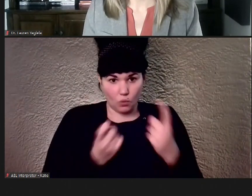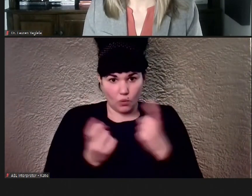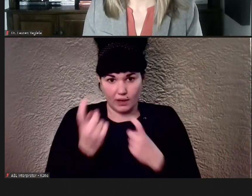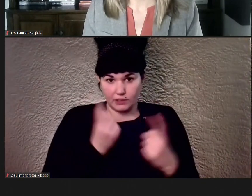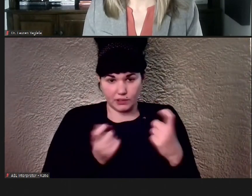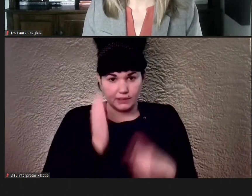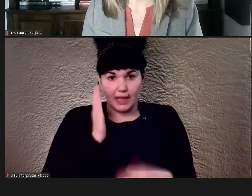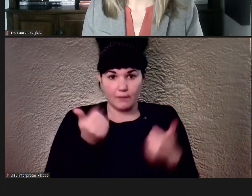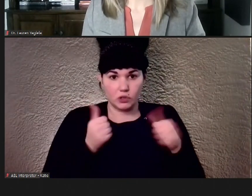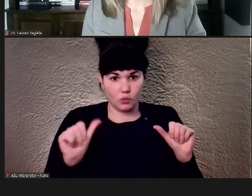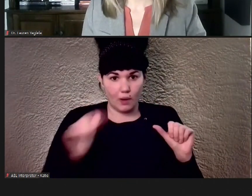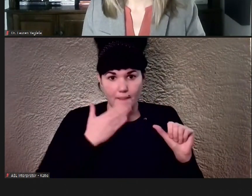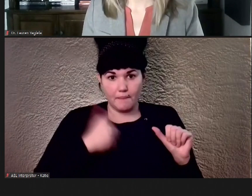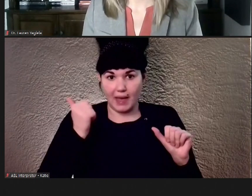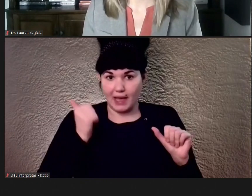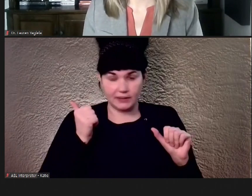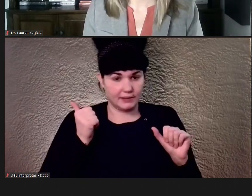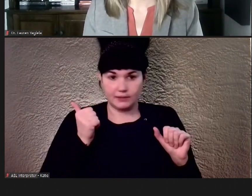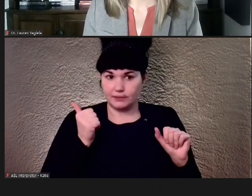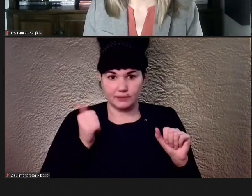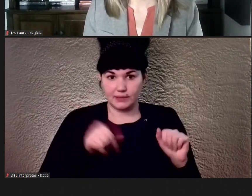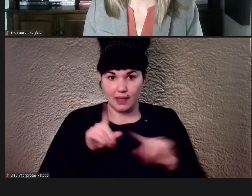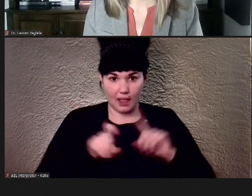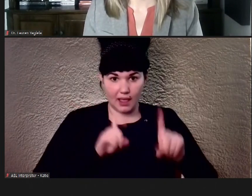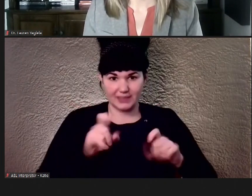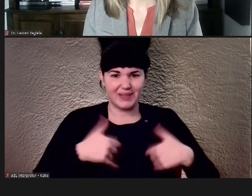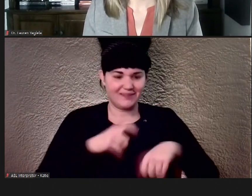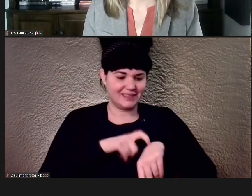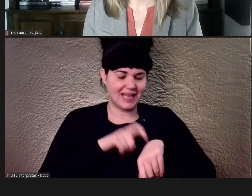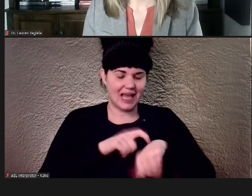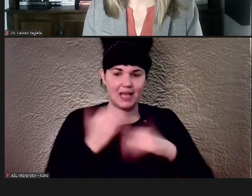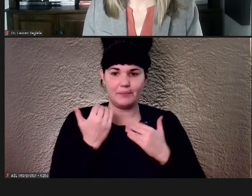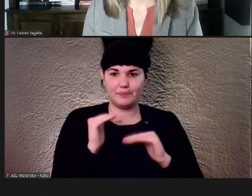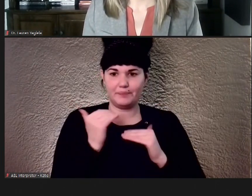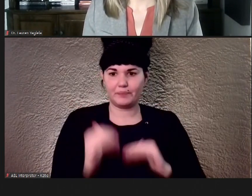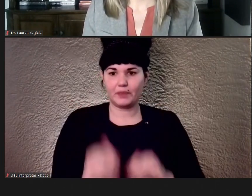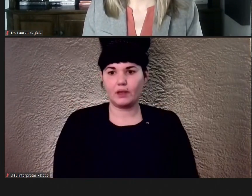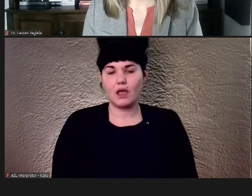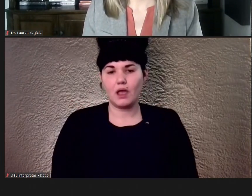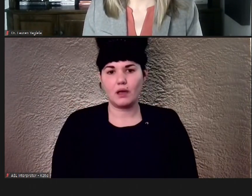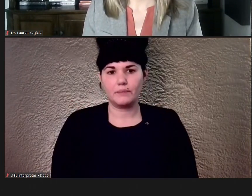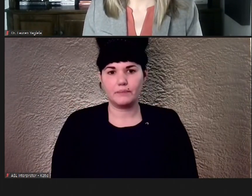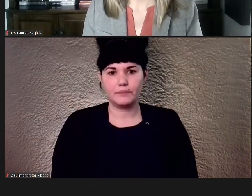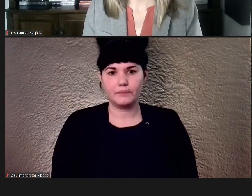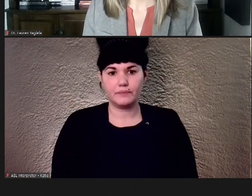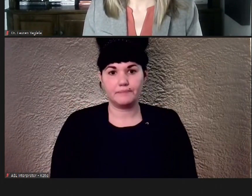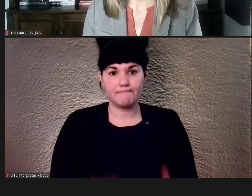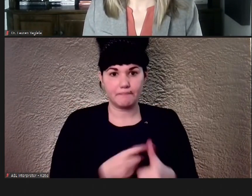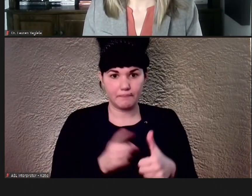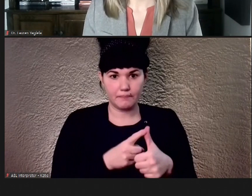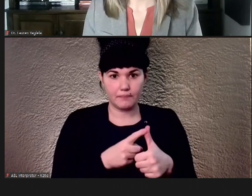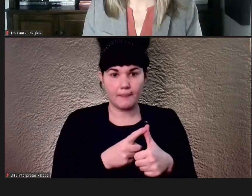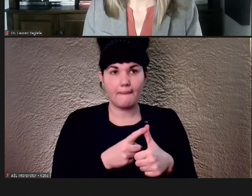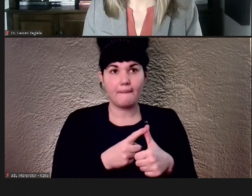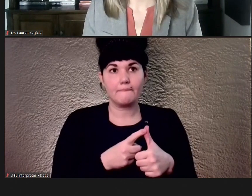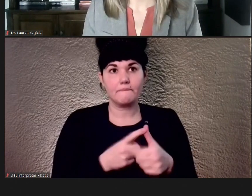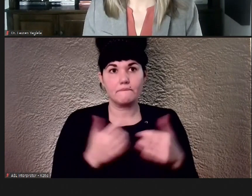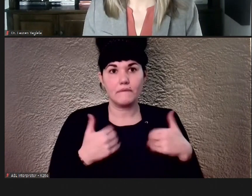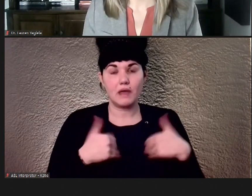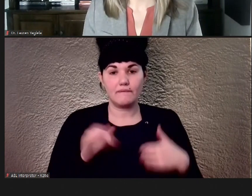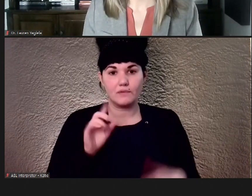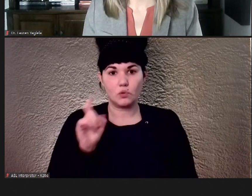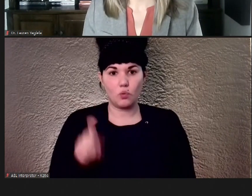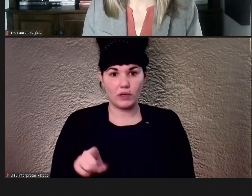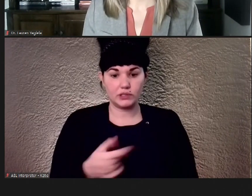as many as possible here in our limited time. To start, I have a question from